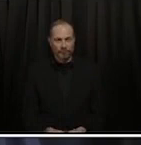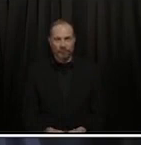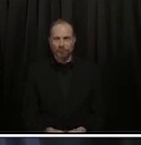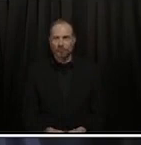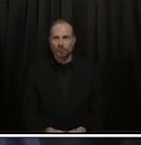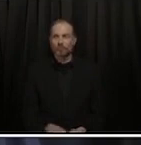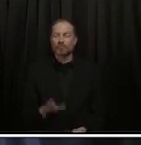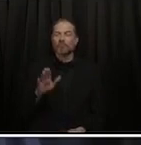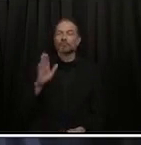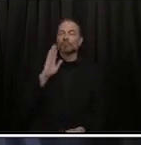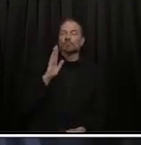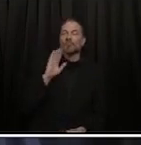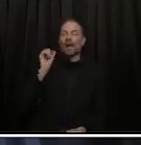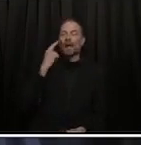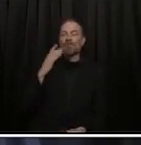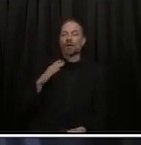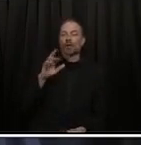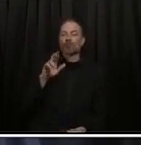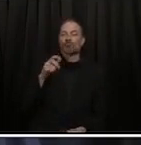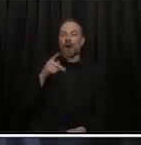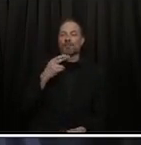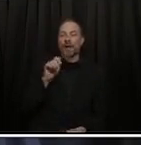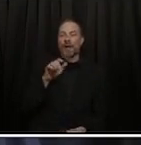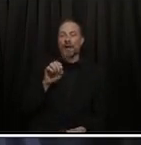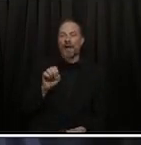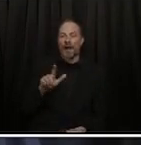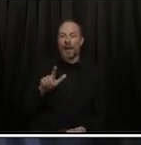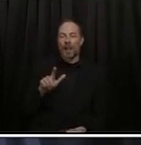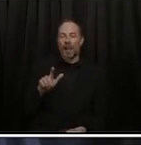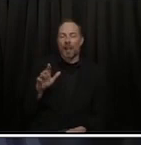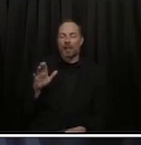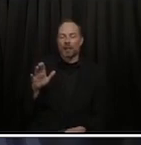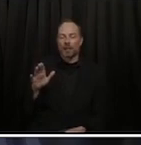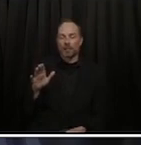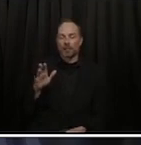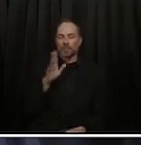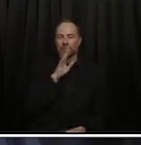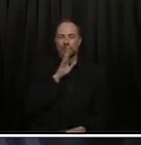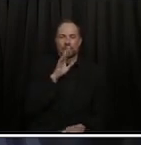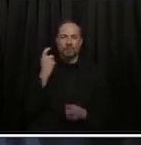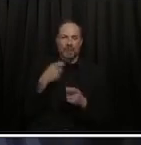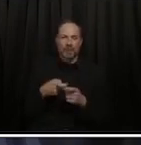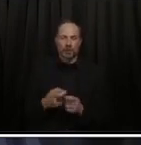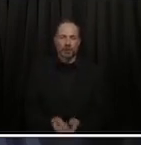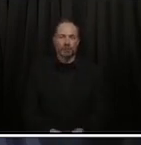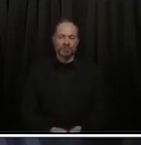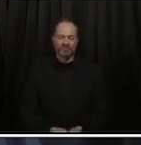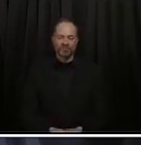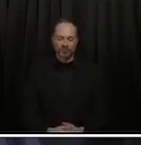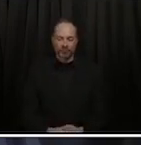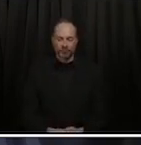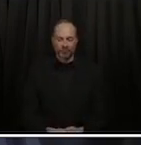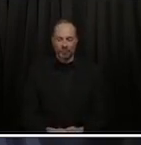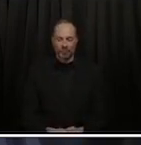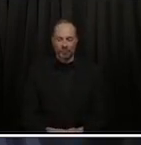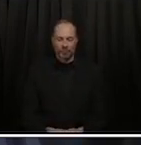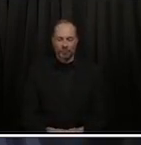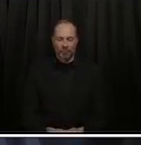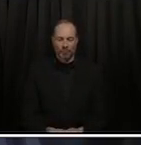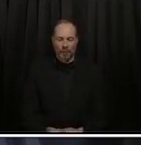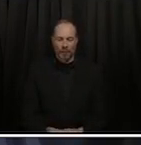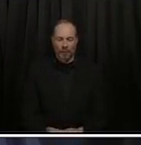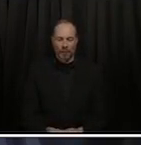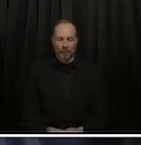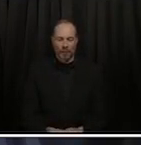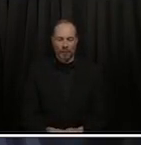Hi, Governor. Sorry about that. This is Rafael with Univision. Ante la presencia de la nueva variante de COVID-19 en el estado, ¿cuál es su plan